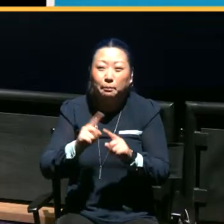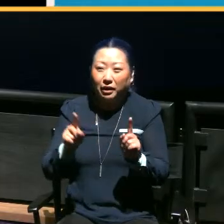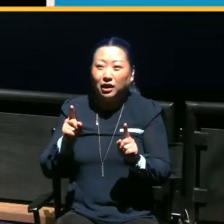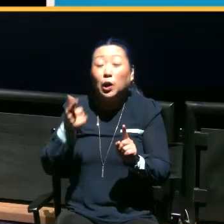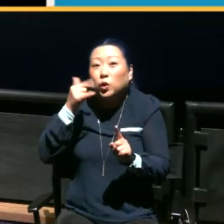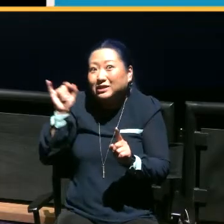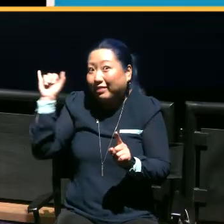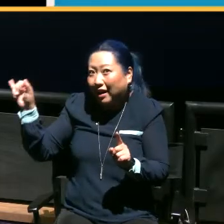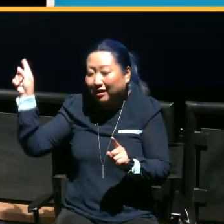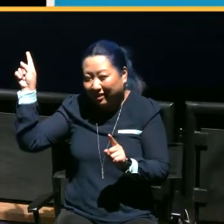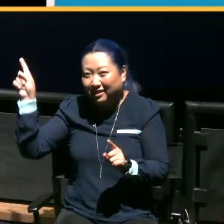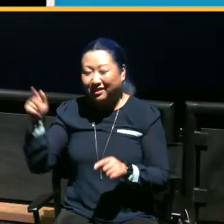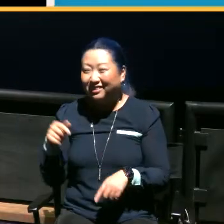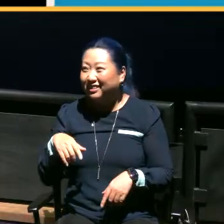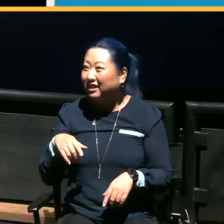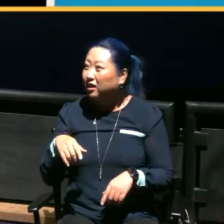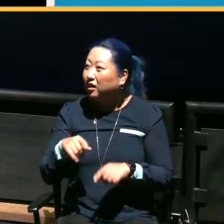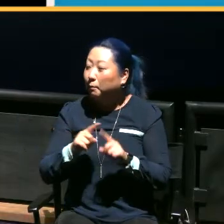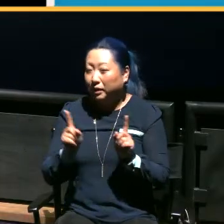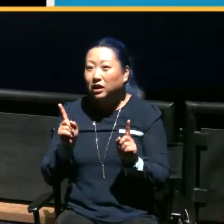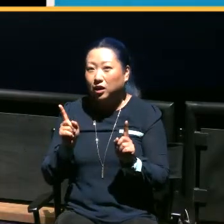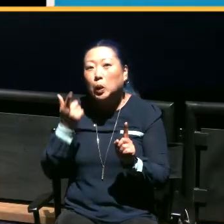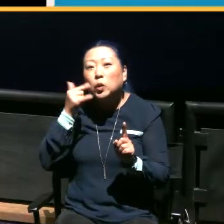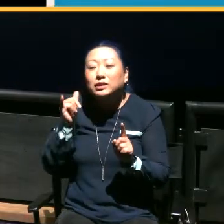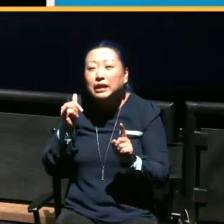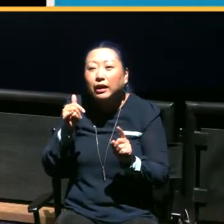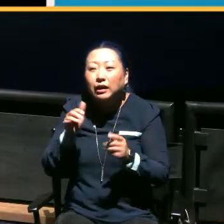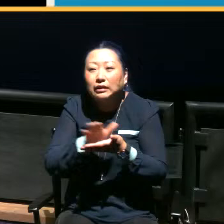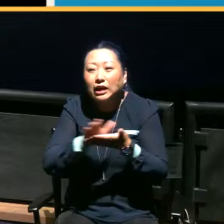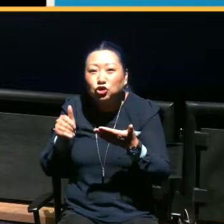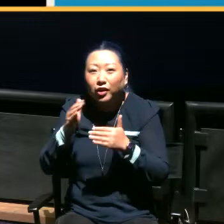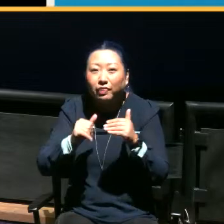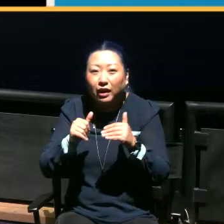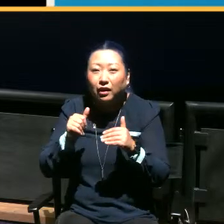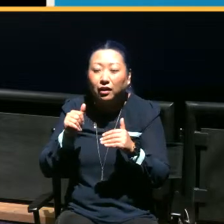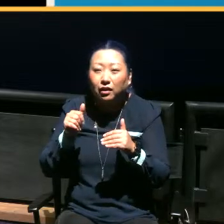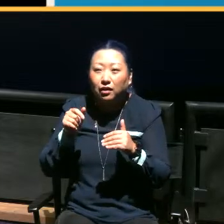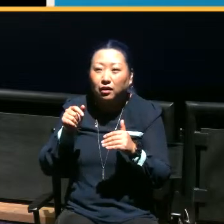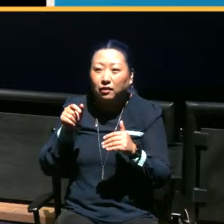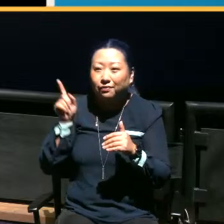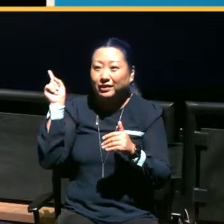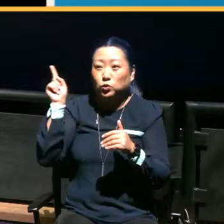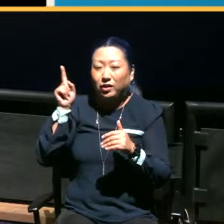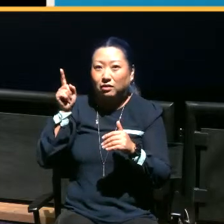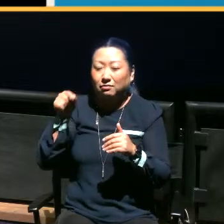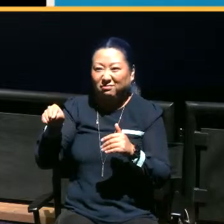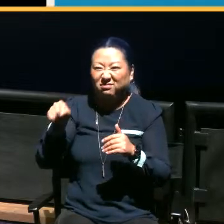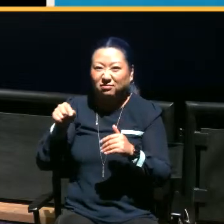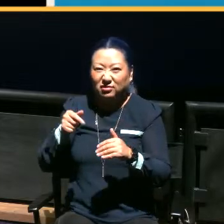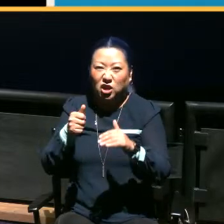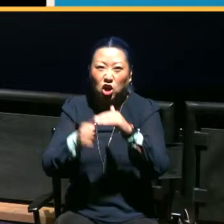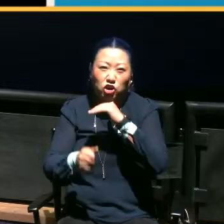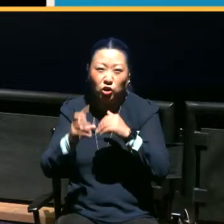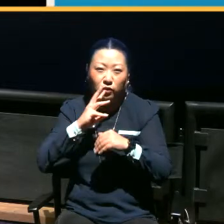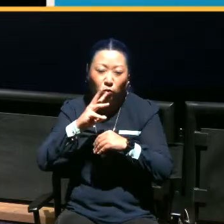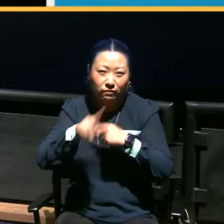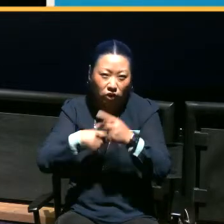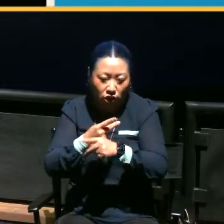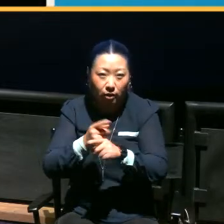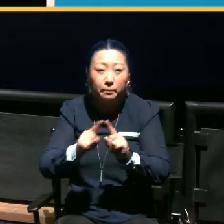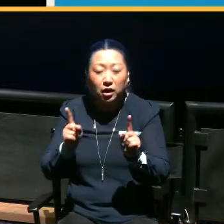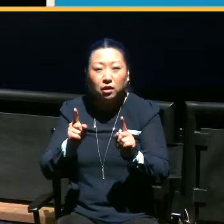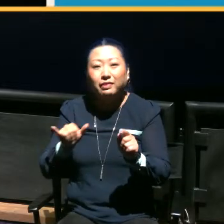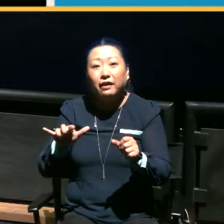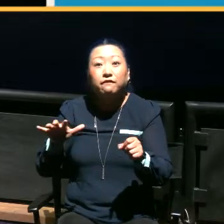that. This looks a lot nicer than this one. This is the underwater version. But the point I was trying to make is a full-scale mock-up,